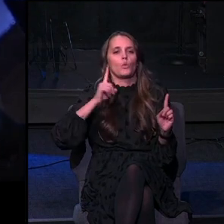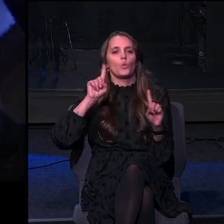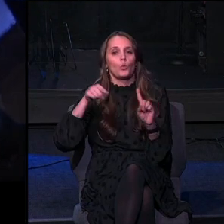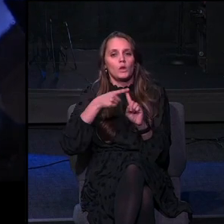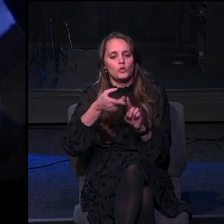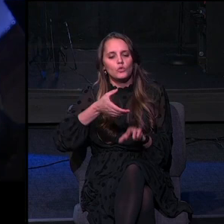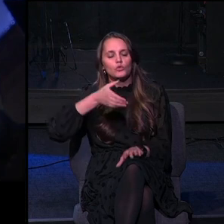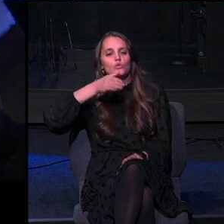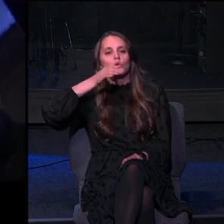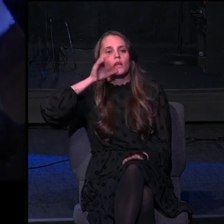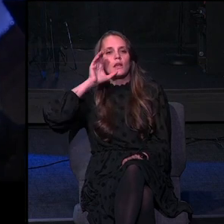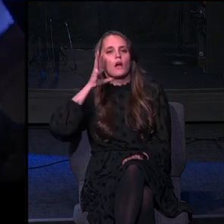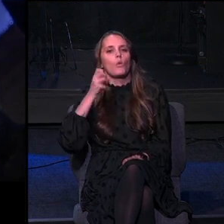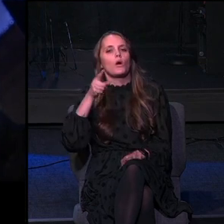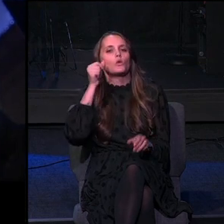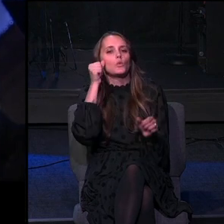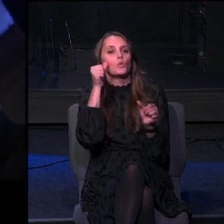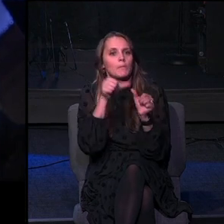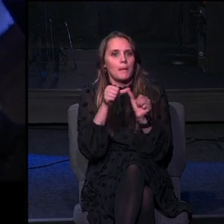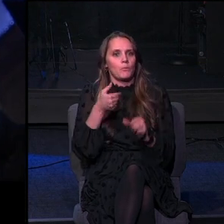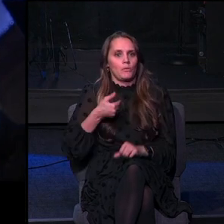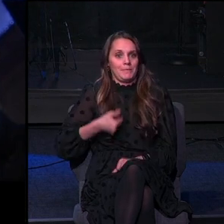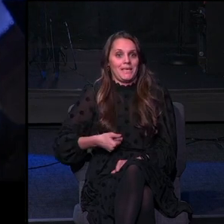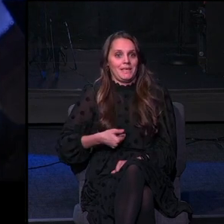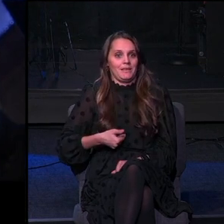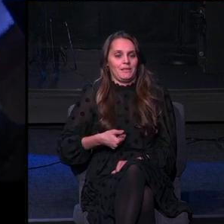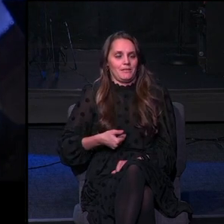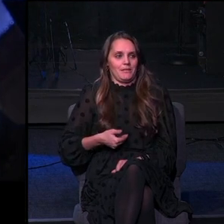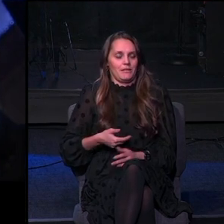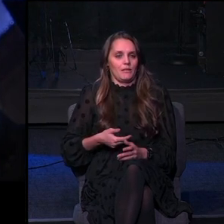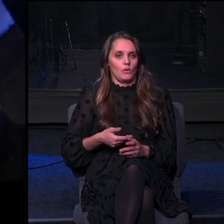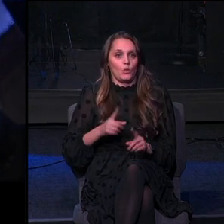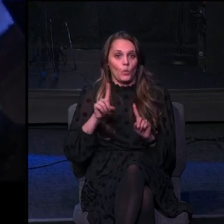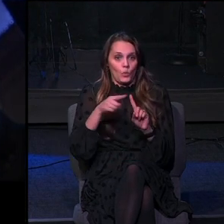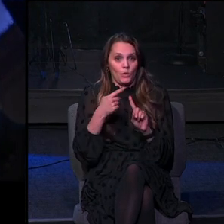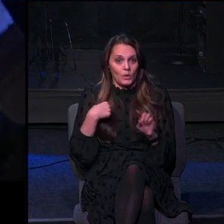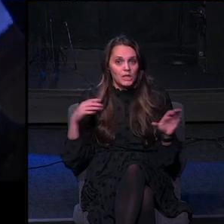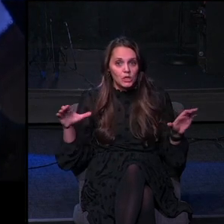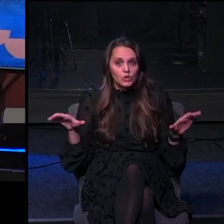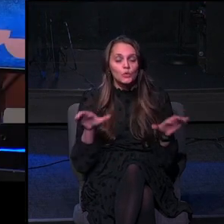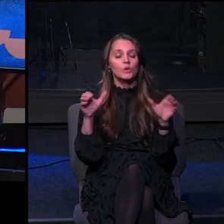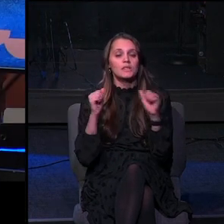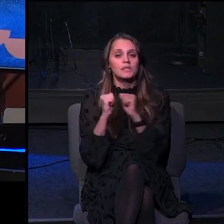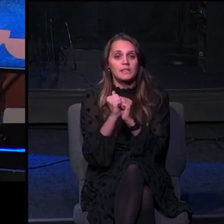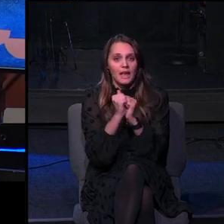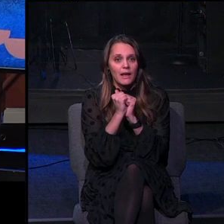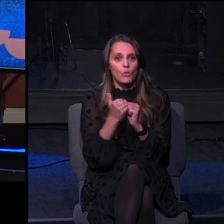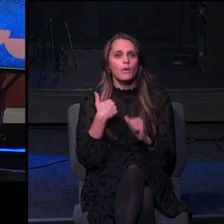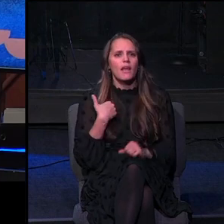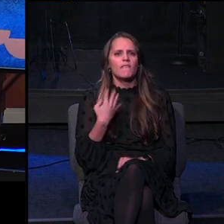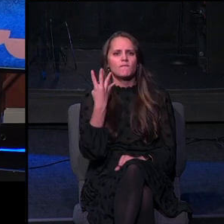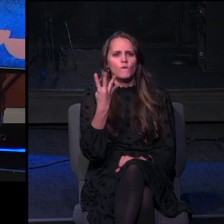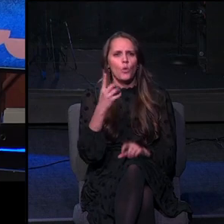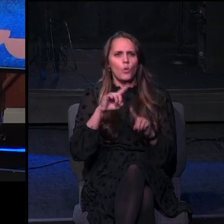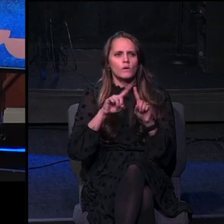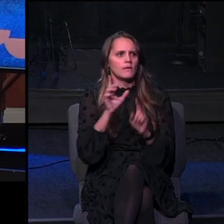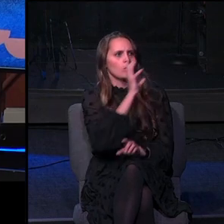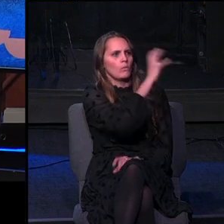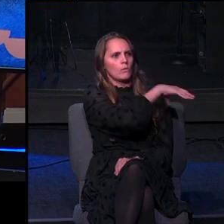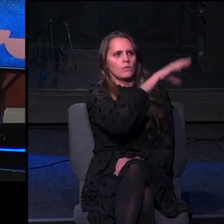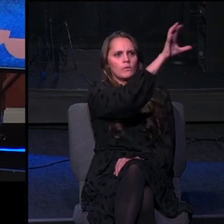me. Friends, as we do this together, we have stations, we have four of them in the